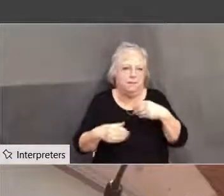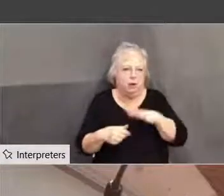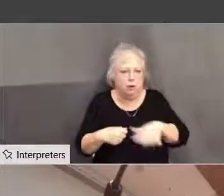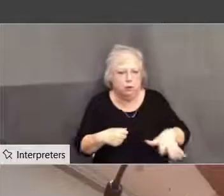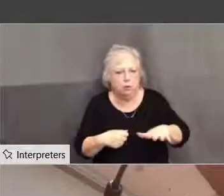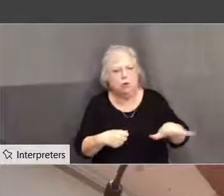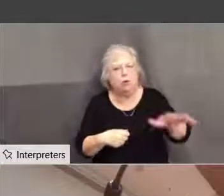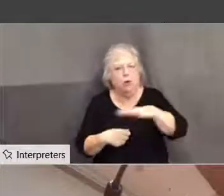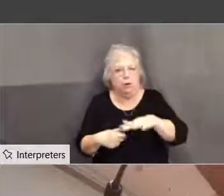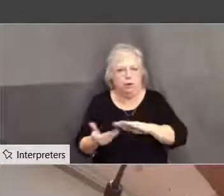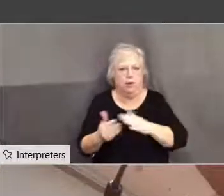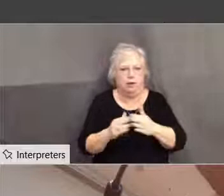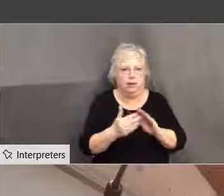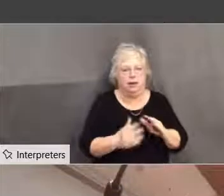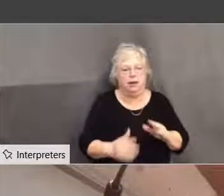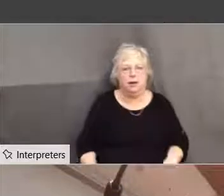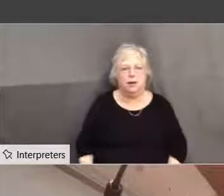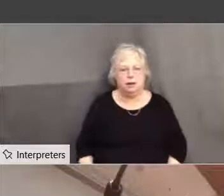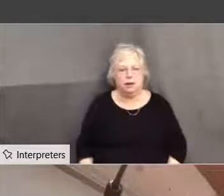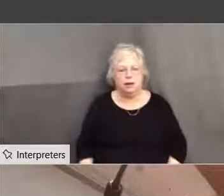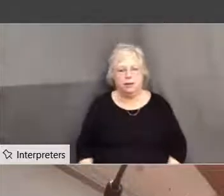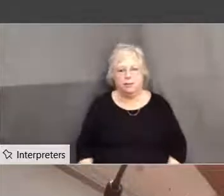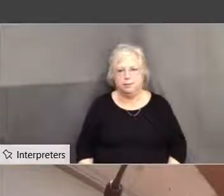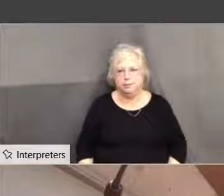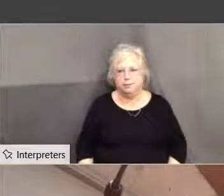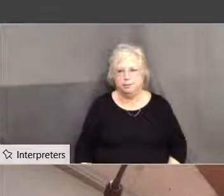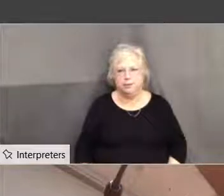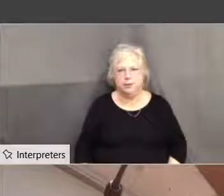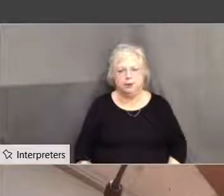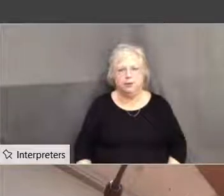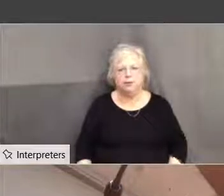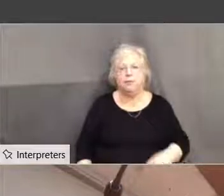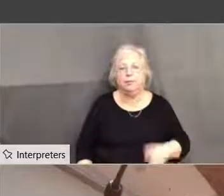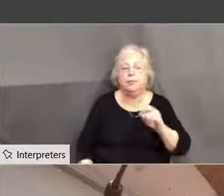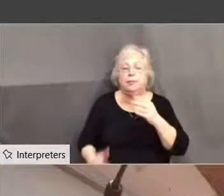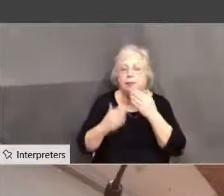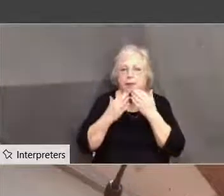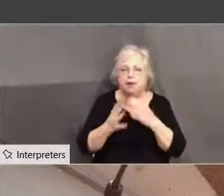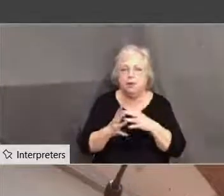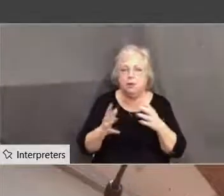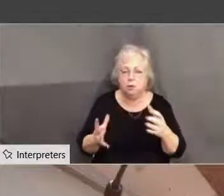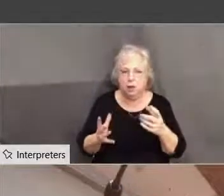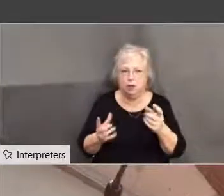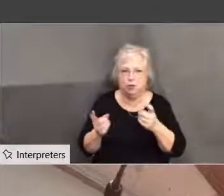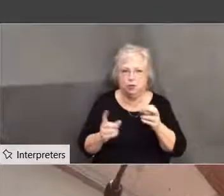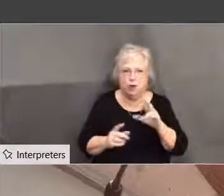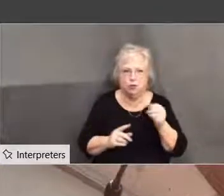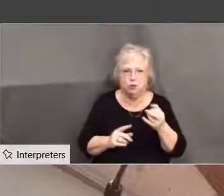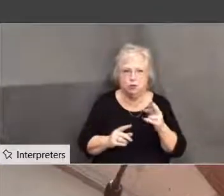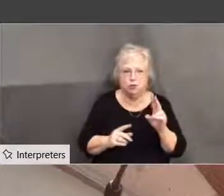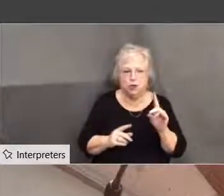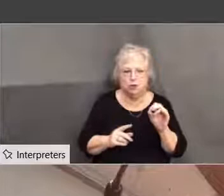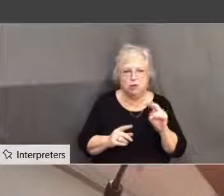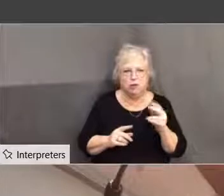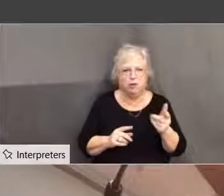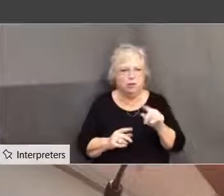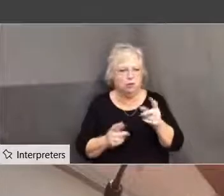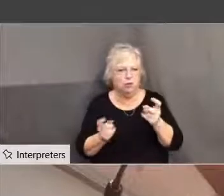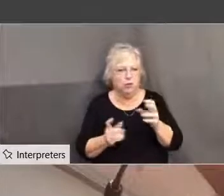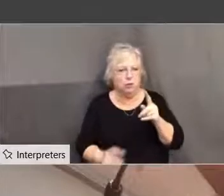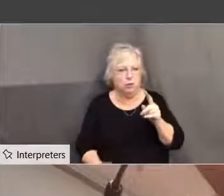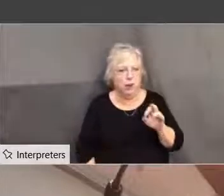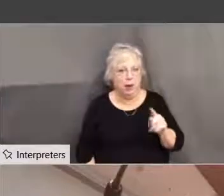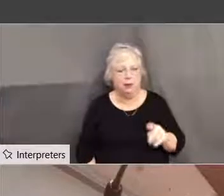so much, Director Richardson. Director Peck. Thank you, Mayor. And thanks to all my colleagues. Great questions. This